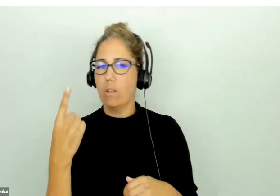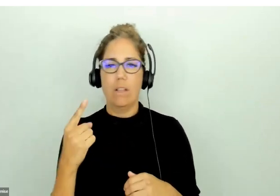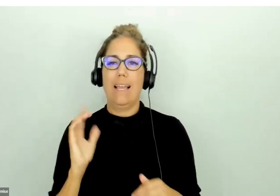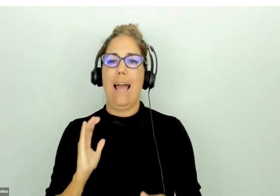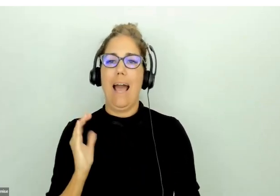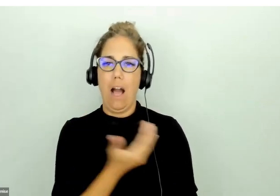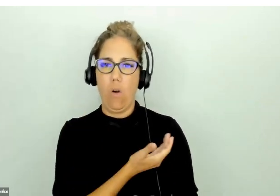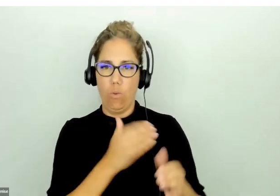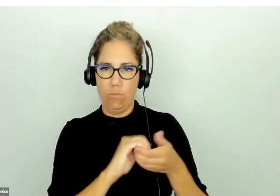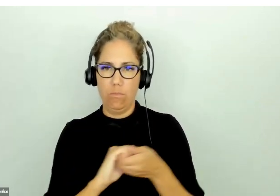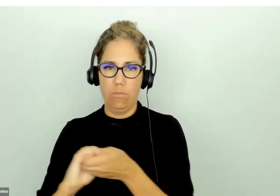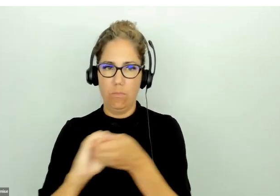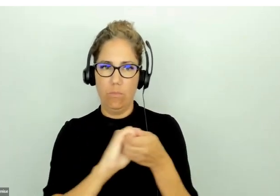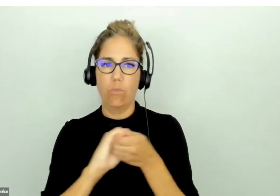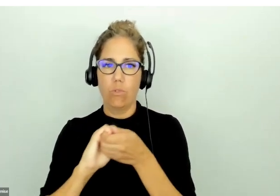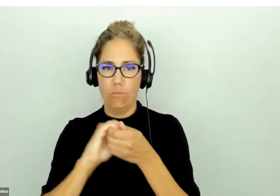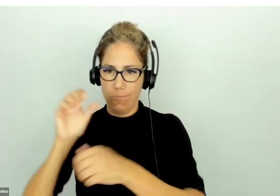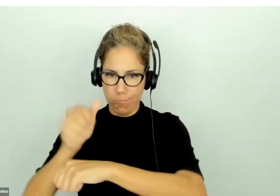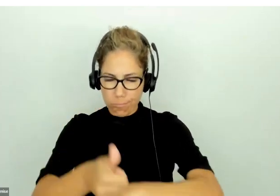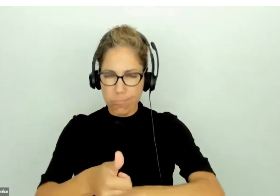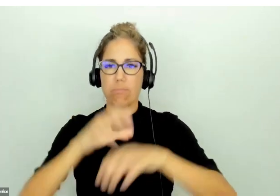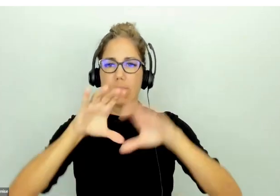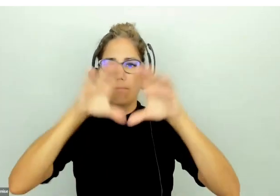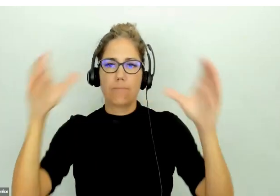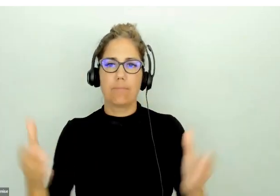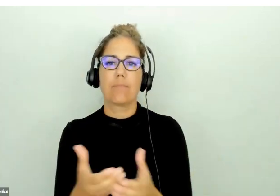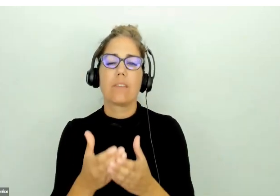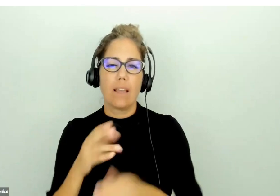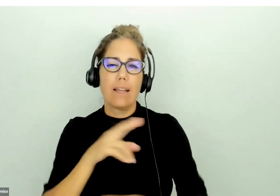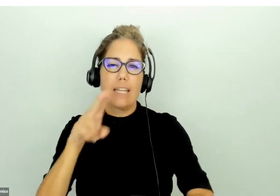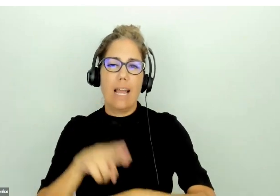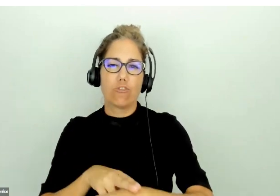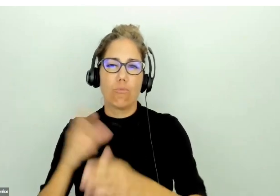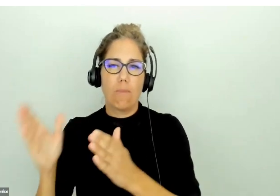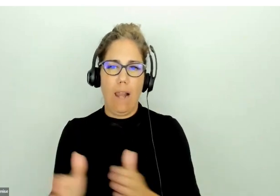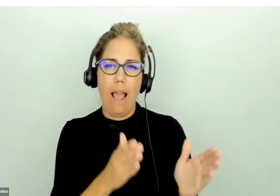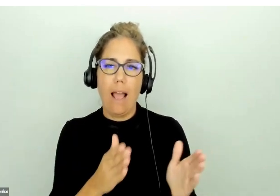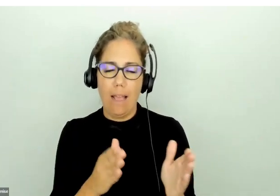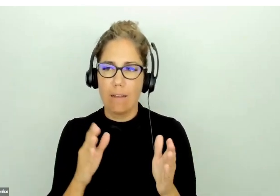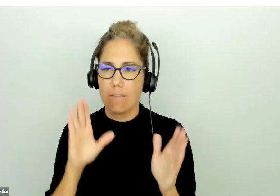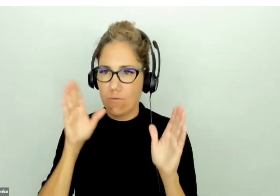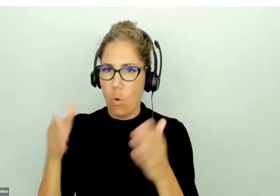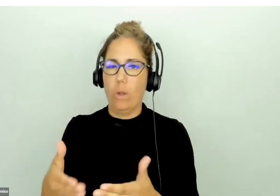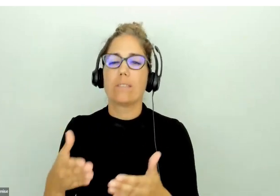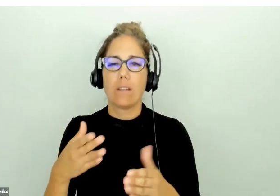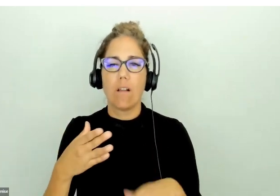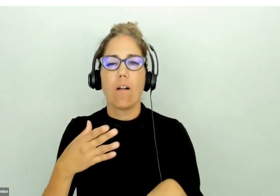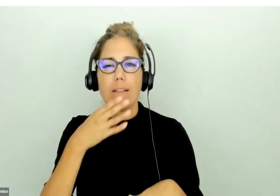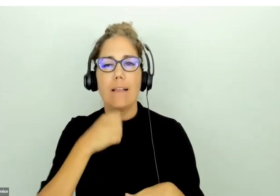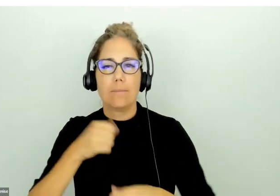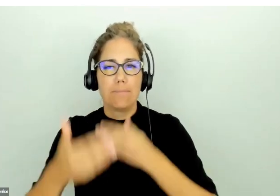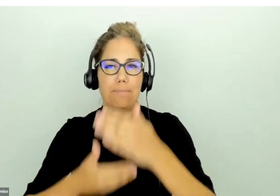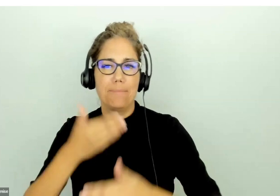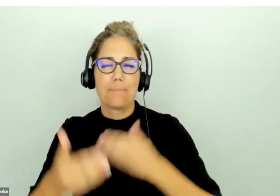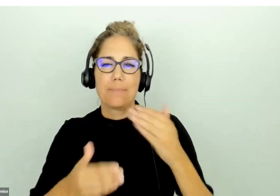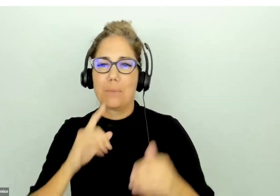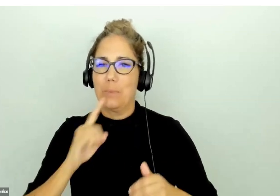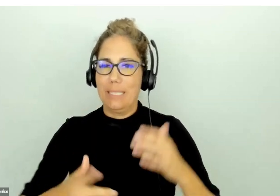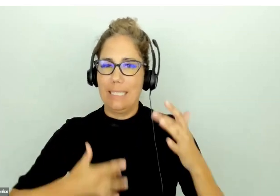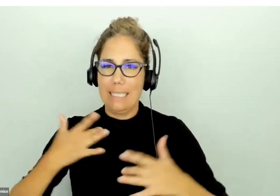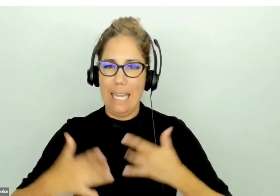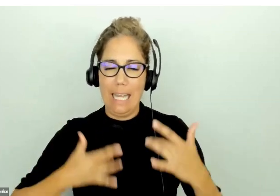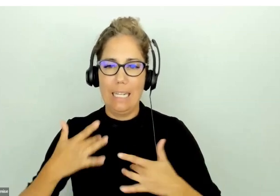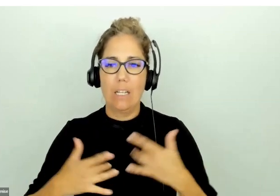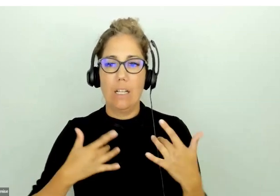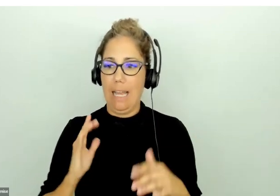our framework. This is our national plan on aging. And I am so excited to make sure that the